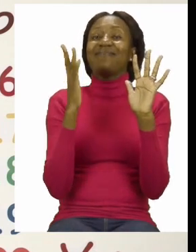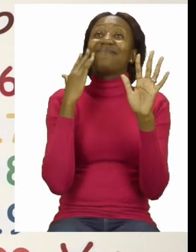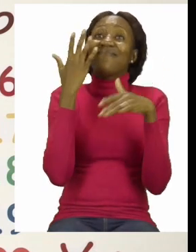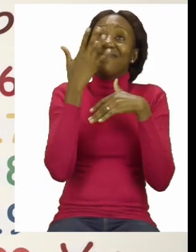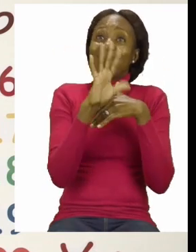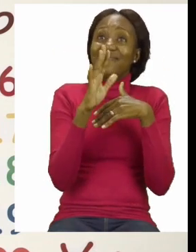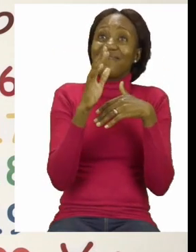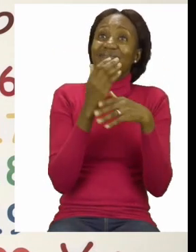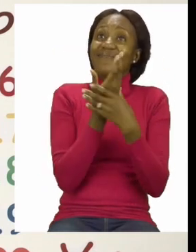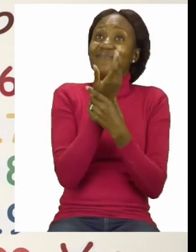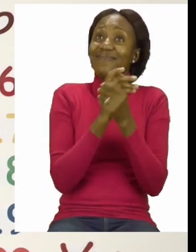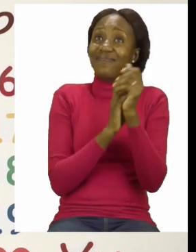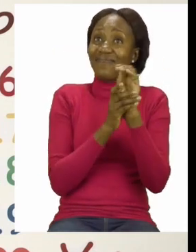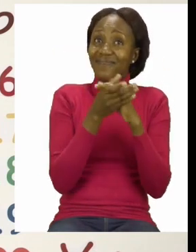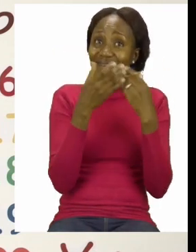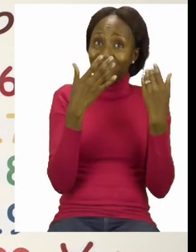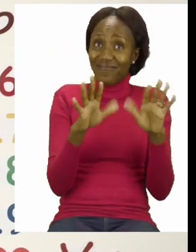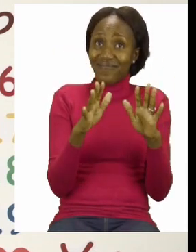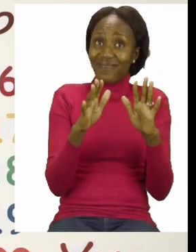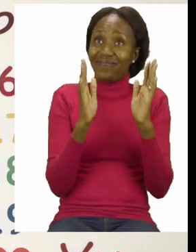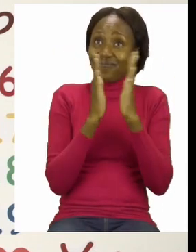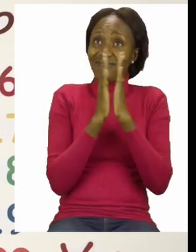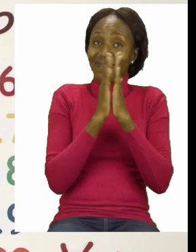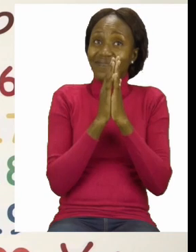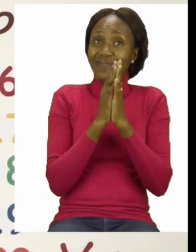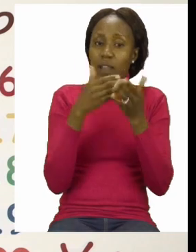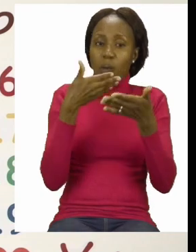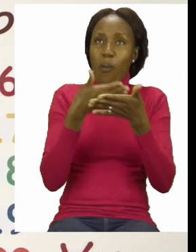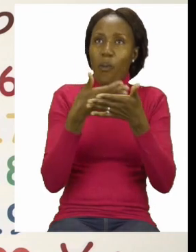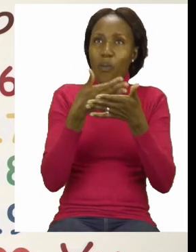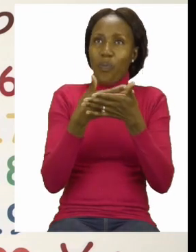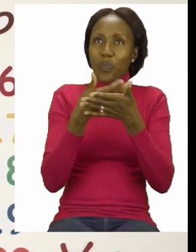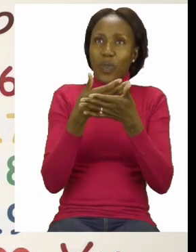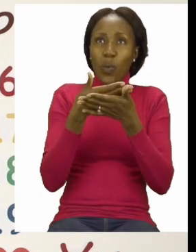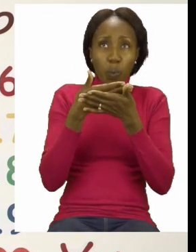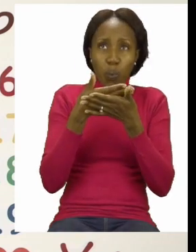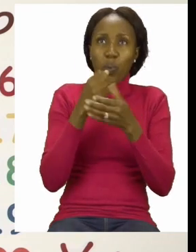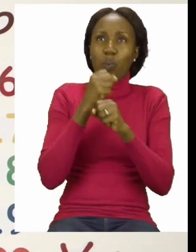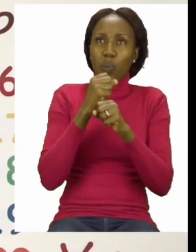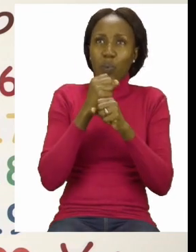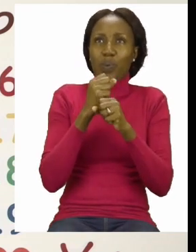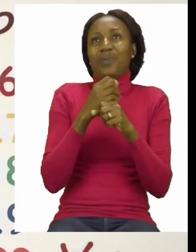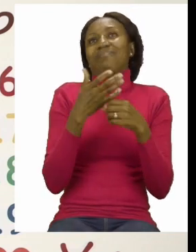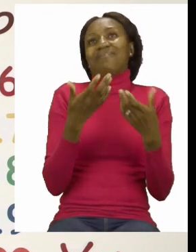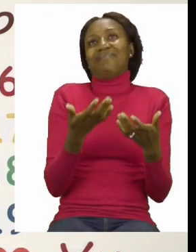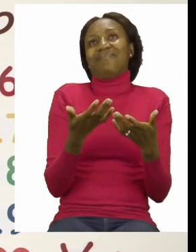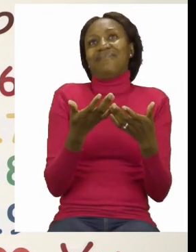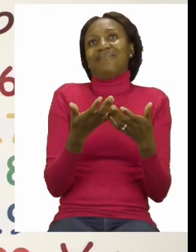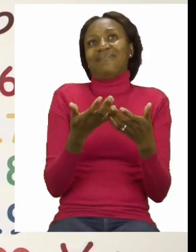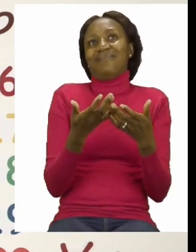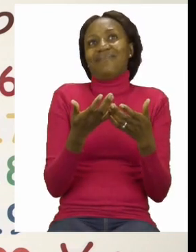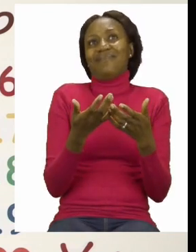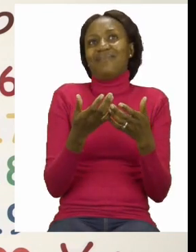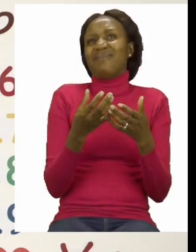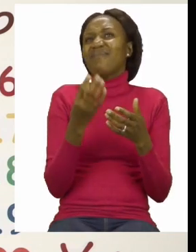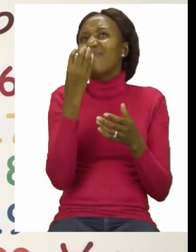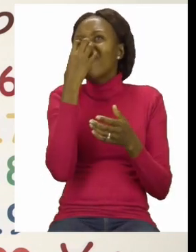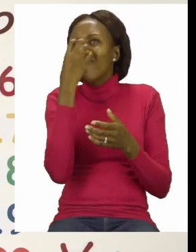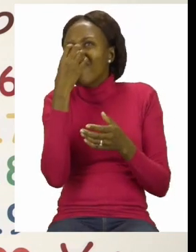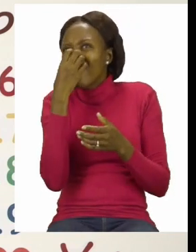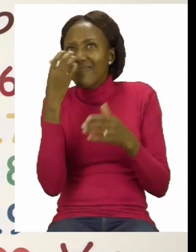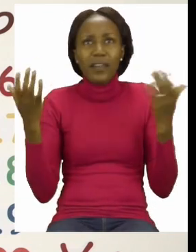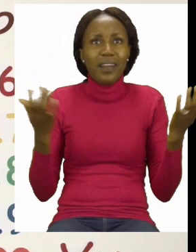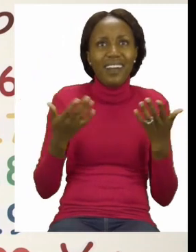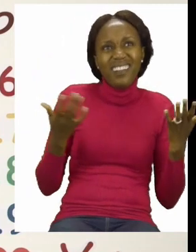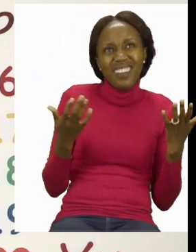or sanitizing, make sure your hands are dry before you touch anything else. Sashi was supposed to come, but I'm